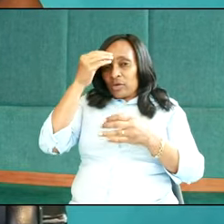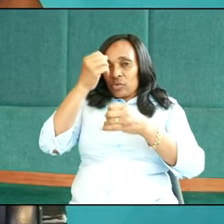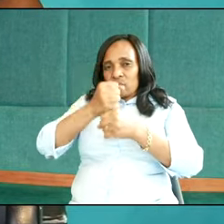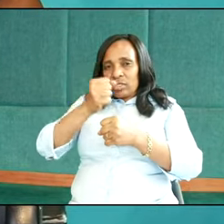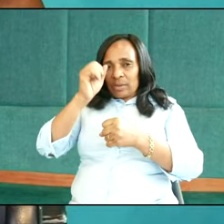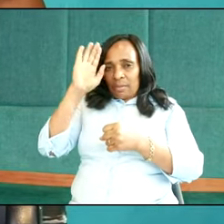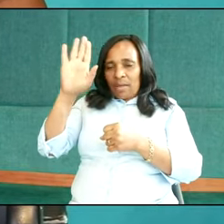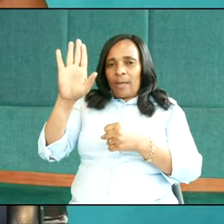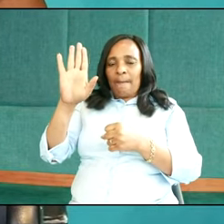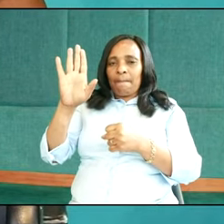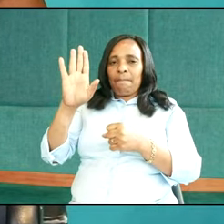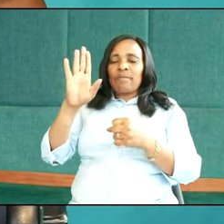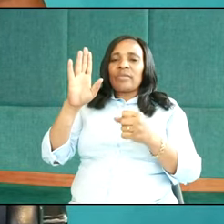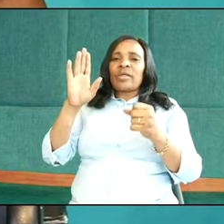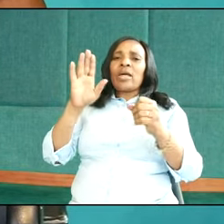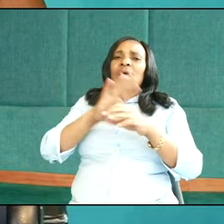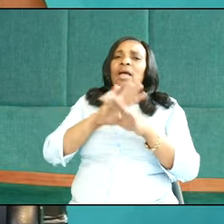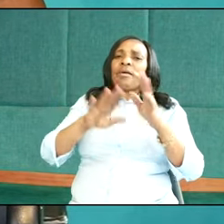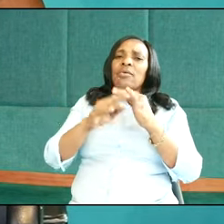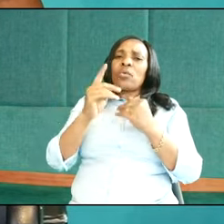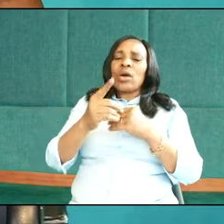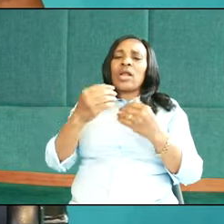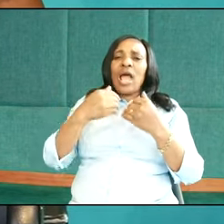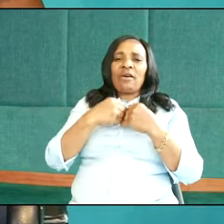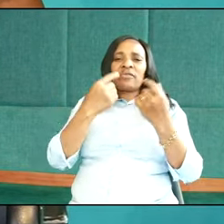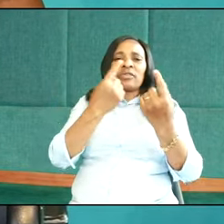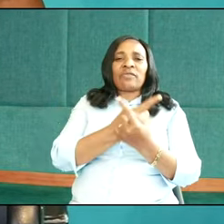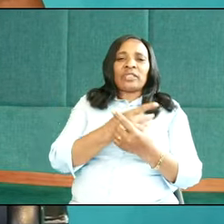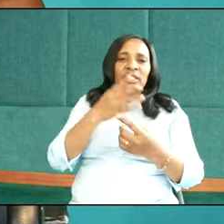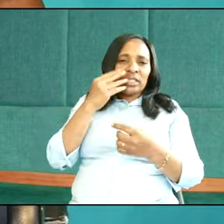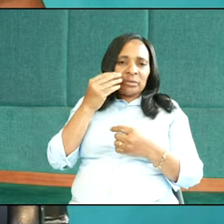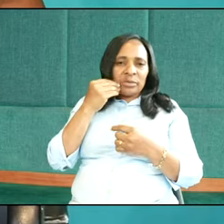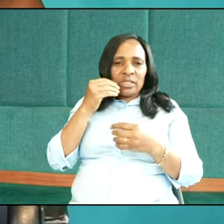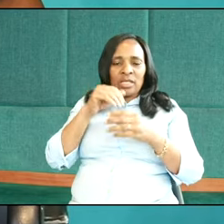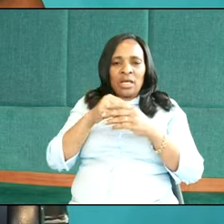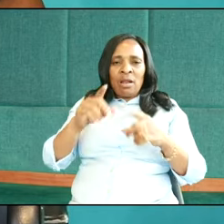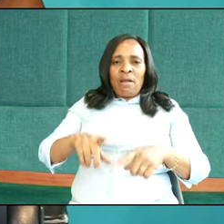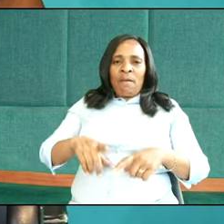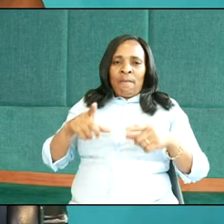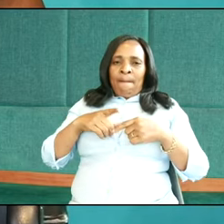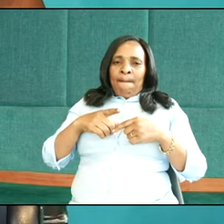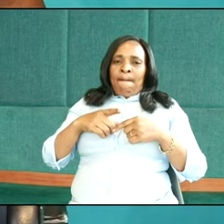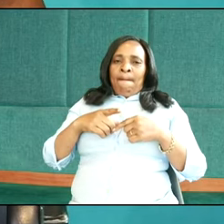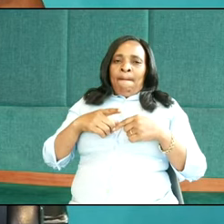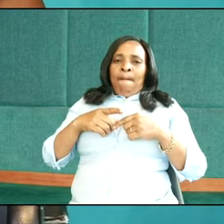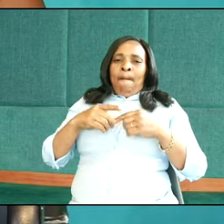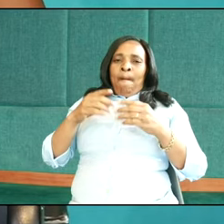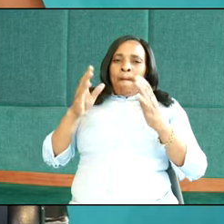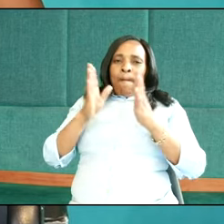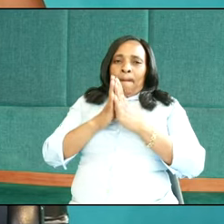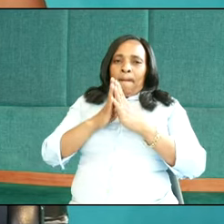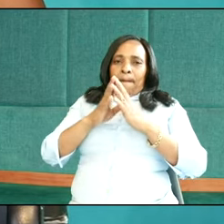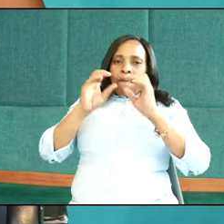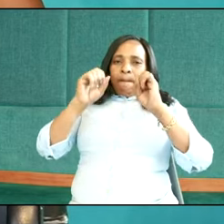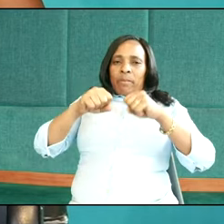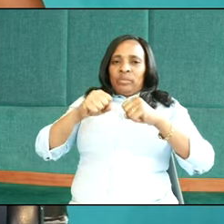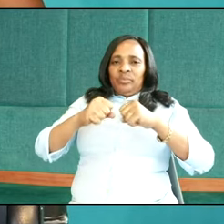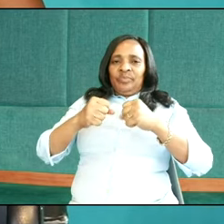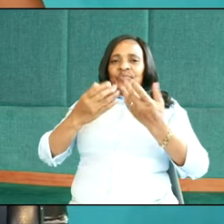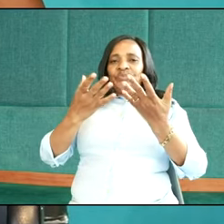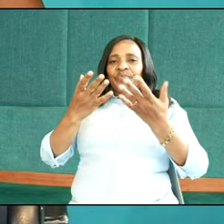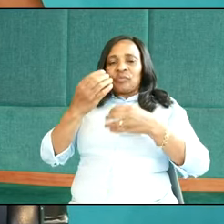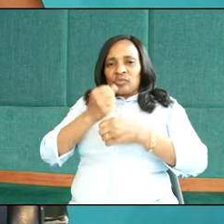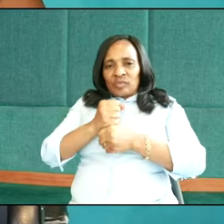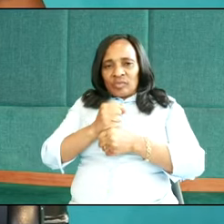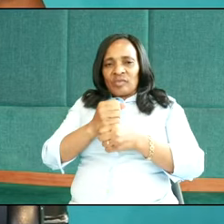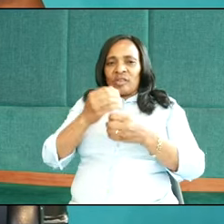Him. Mm-hmm. And everyone has a different experiences in life. Yeah. And it can teach you not to trust, not to have